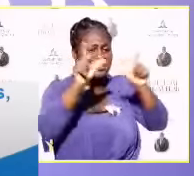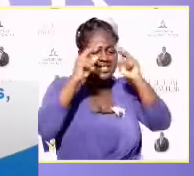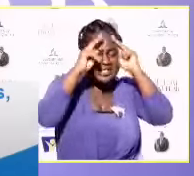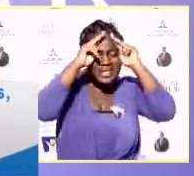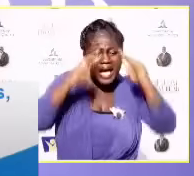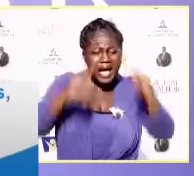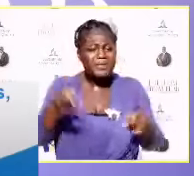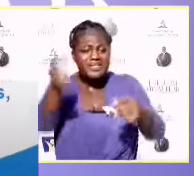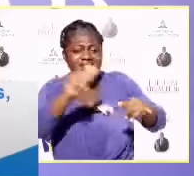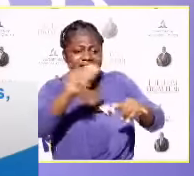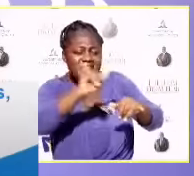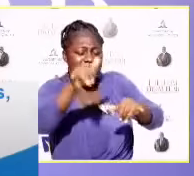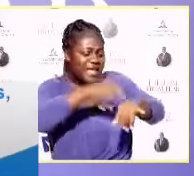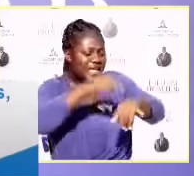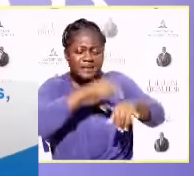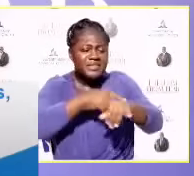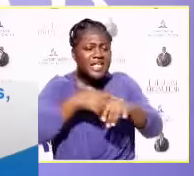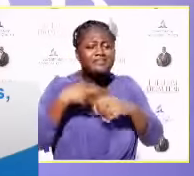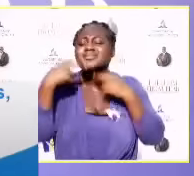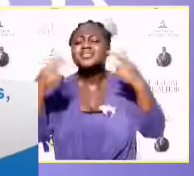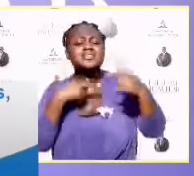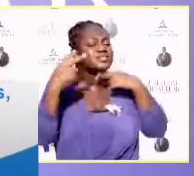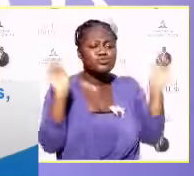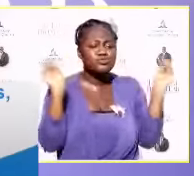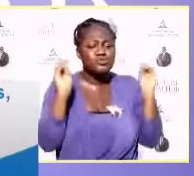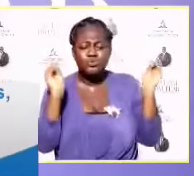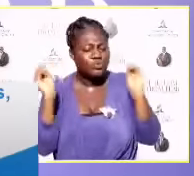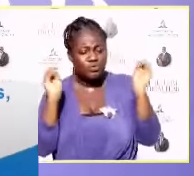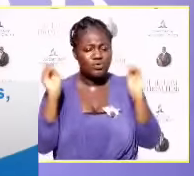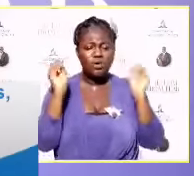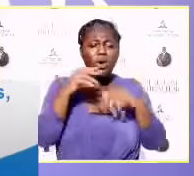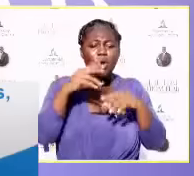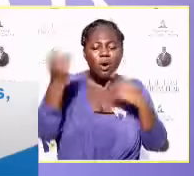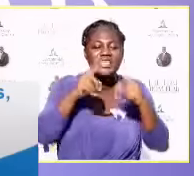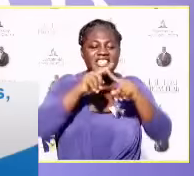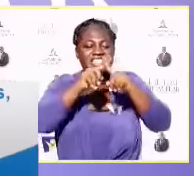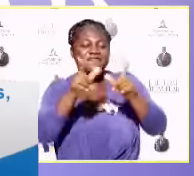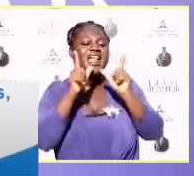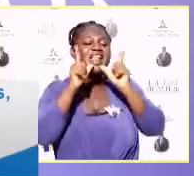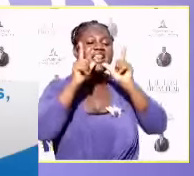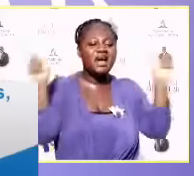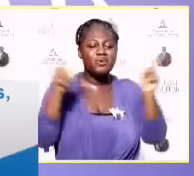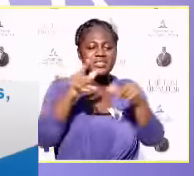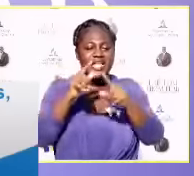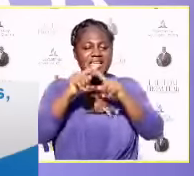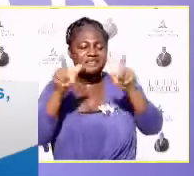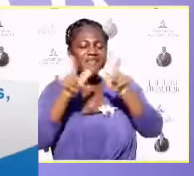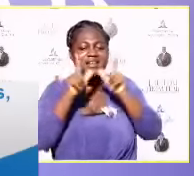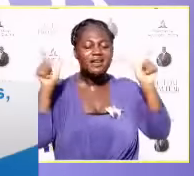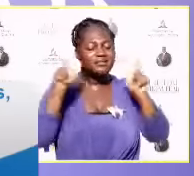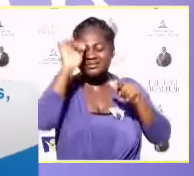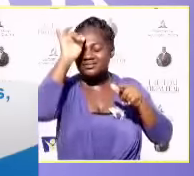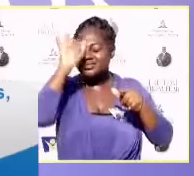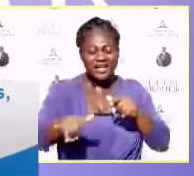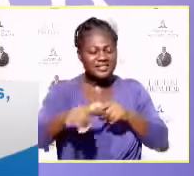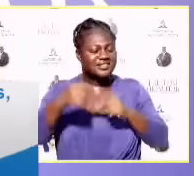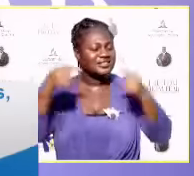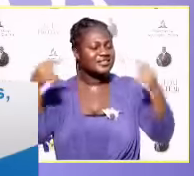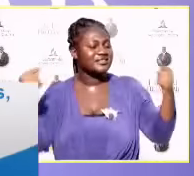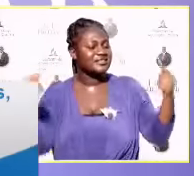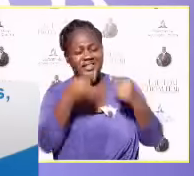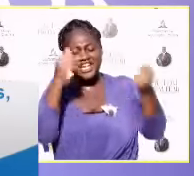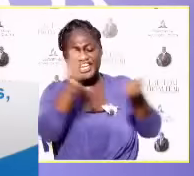same time. And they call it speaking in tongues. That's a damnable heresy.